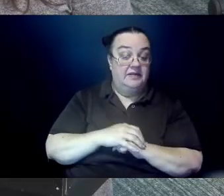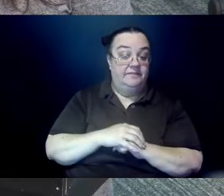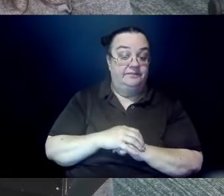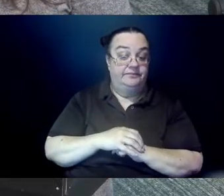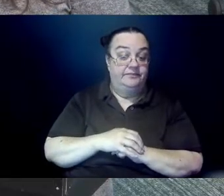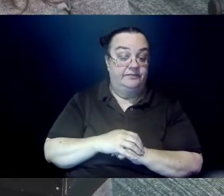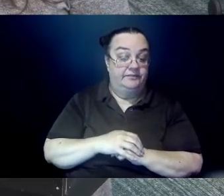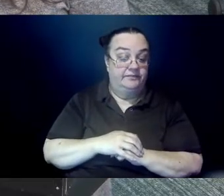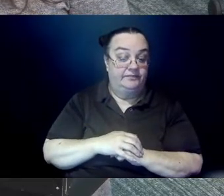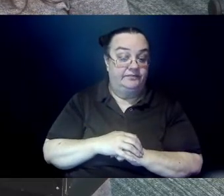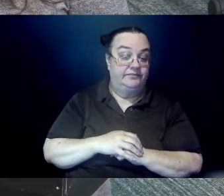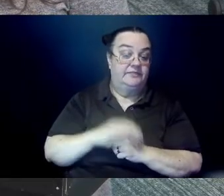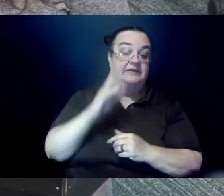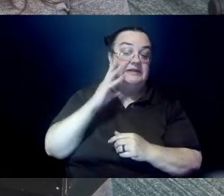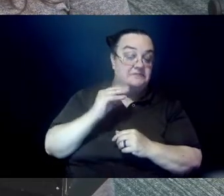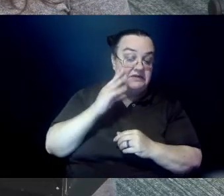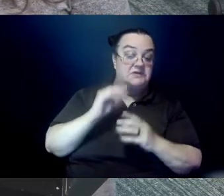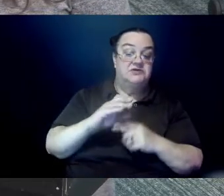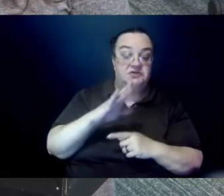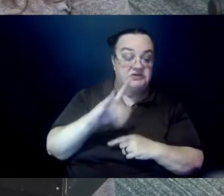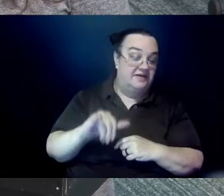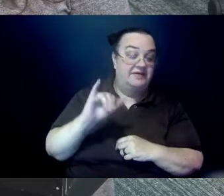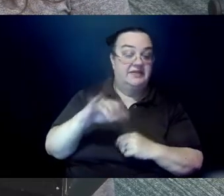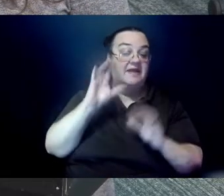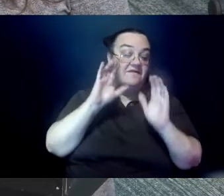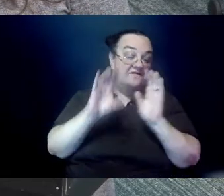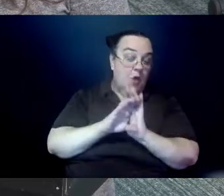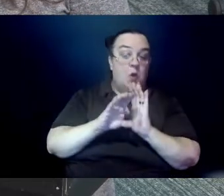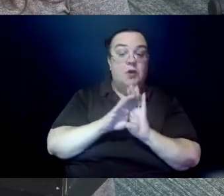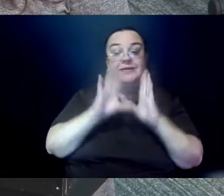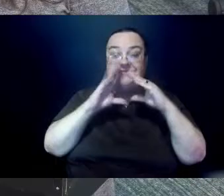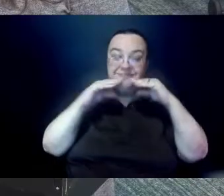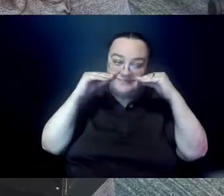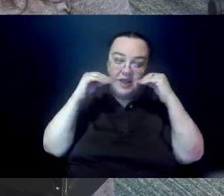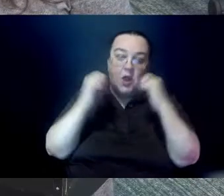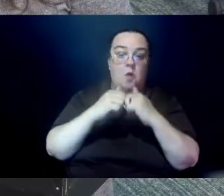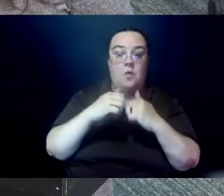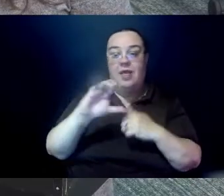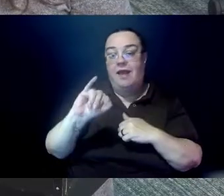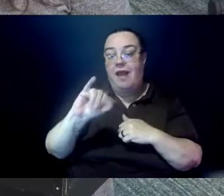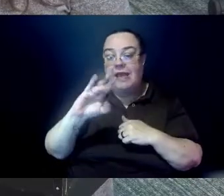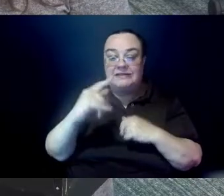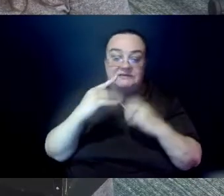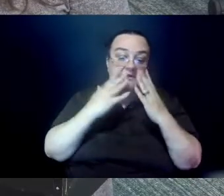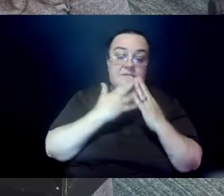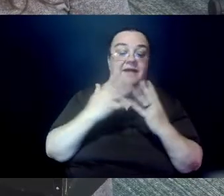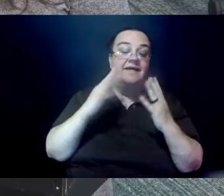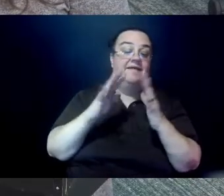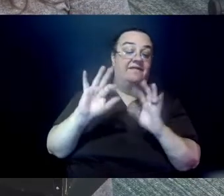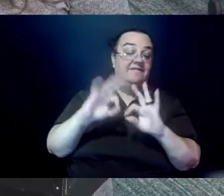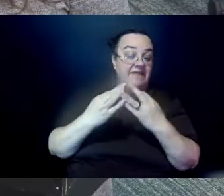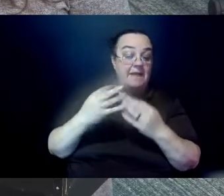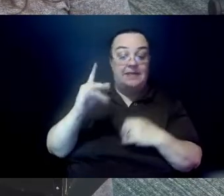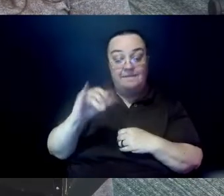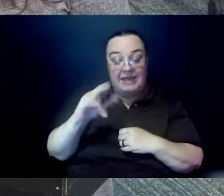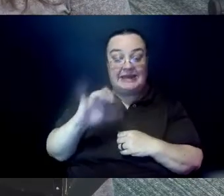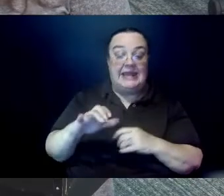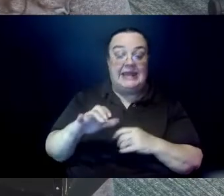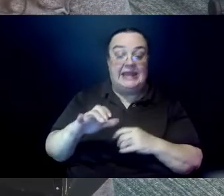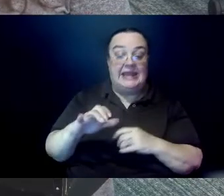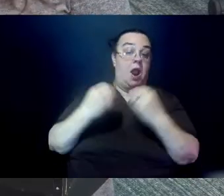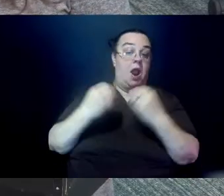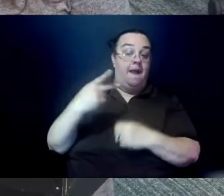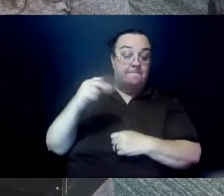the photos of icing-covered smiles, family picnics, and organization potlucks form lasting memories directly connected to our